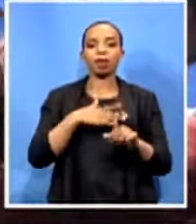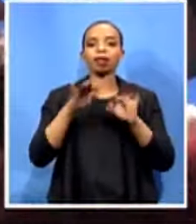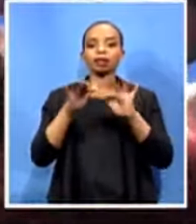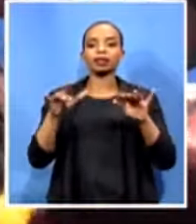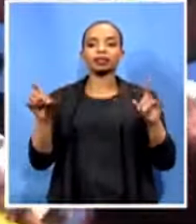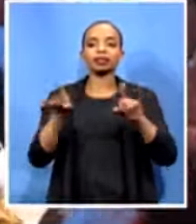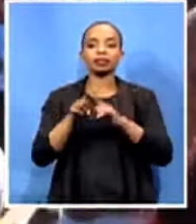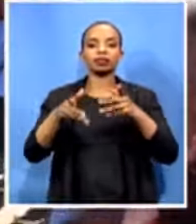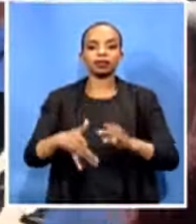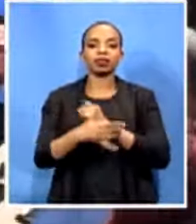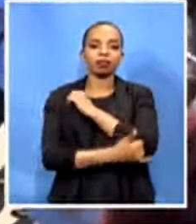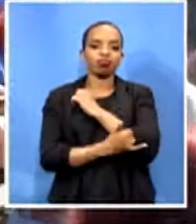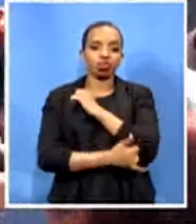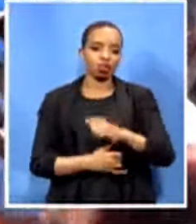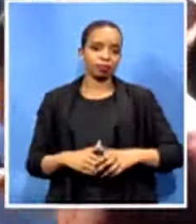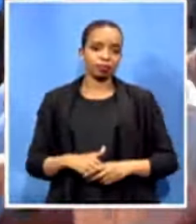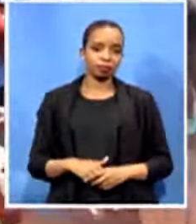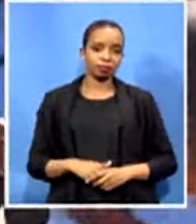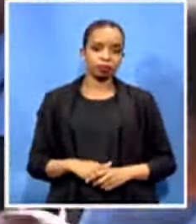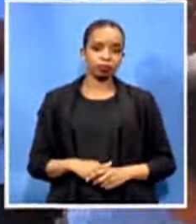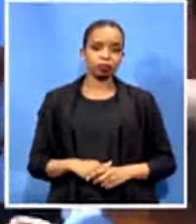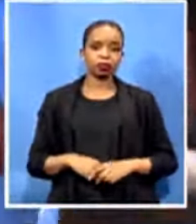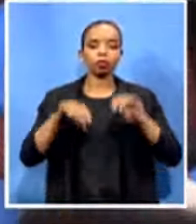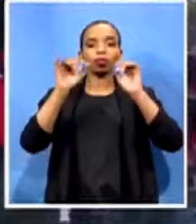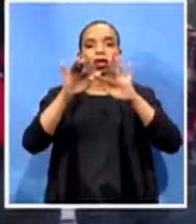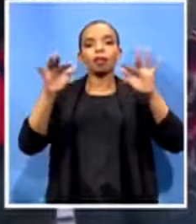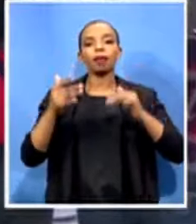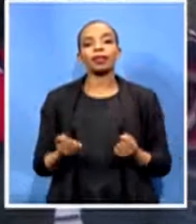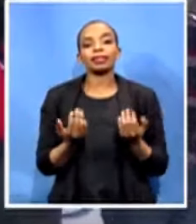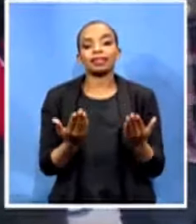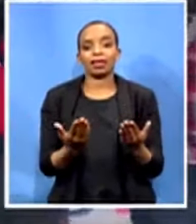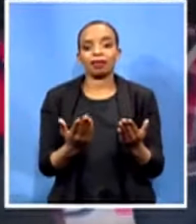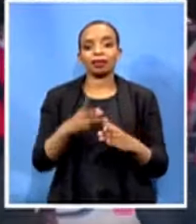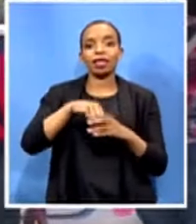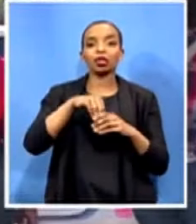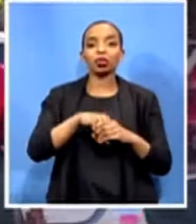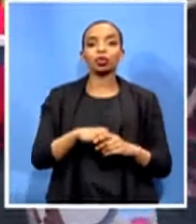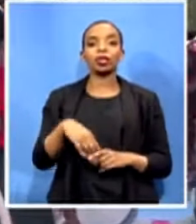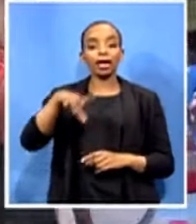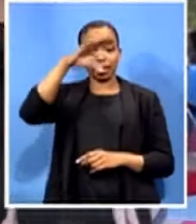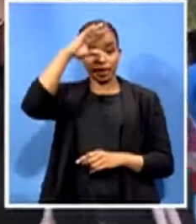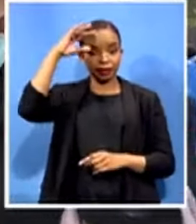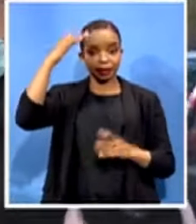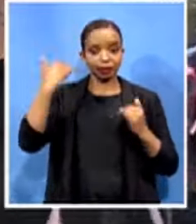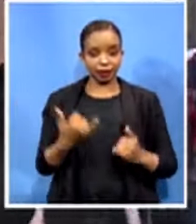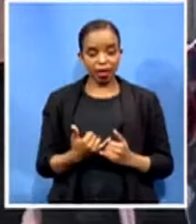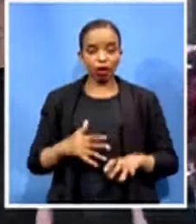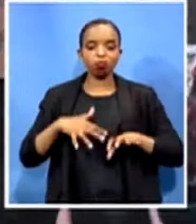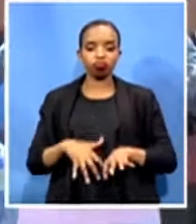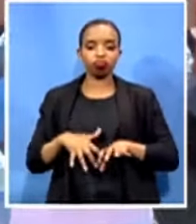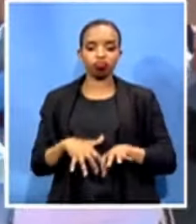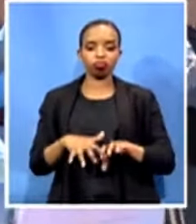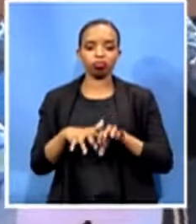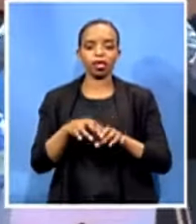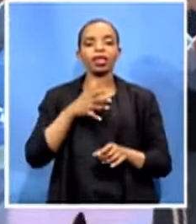Public servants, including nurses who are currently on strike, are demanding their salaries be paid in US dollars. They argue